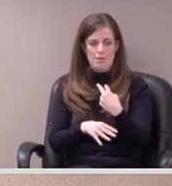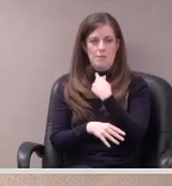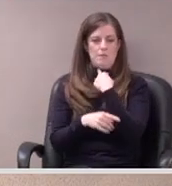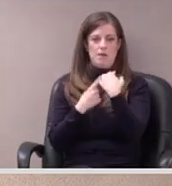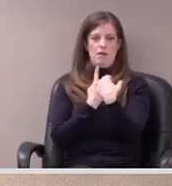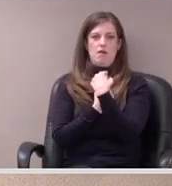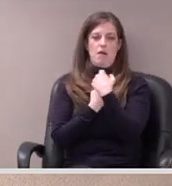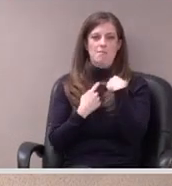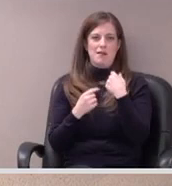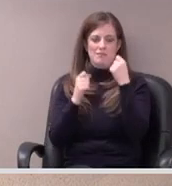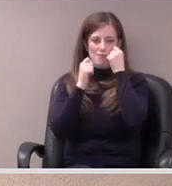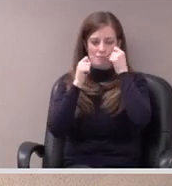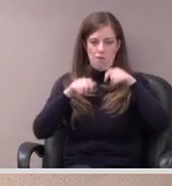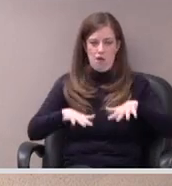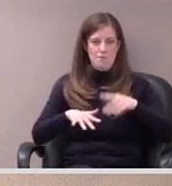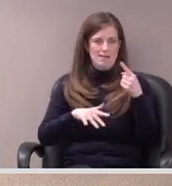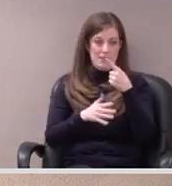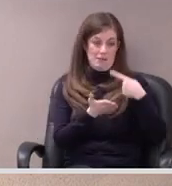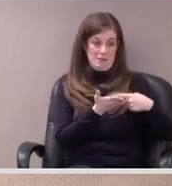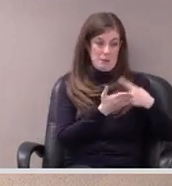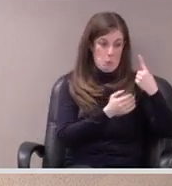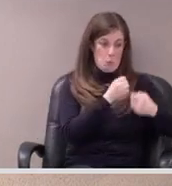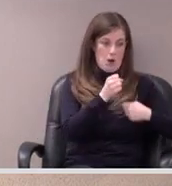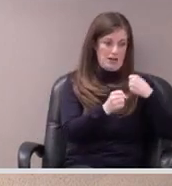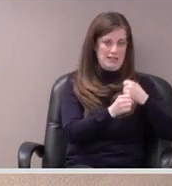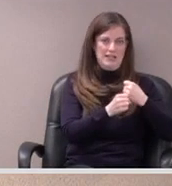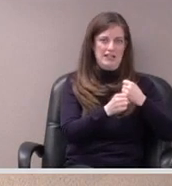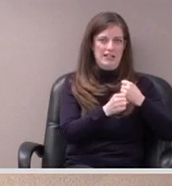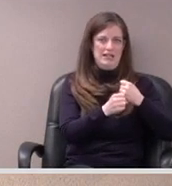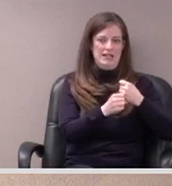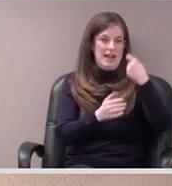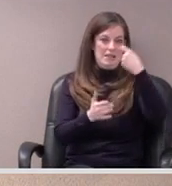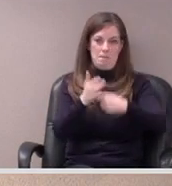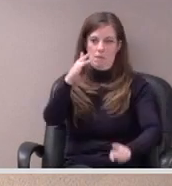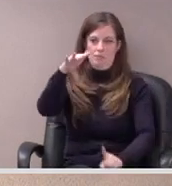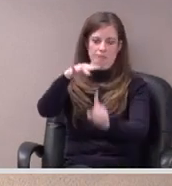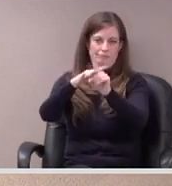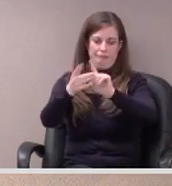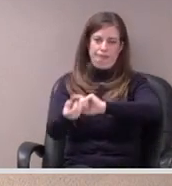surprise by something that we discussed one year and then suddenly the price tag pops up